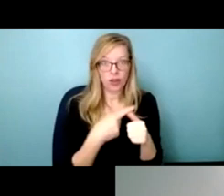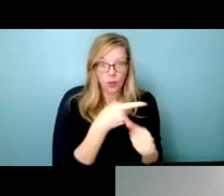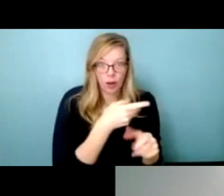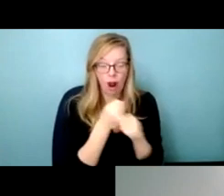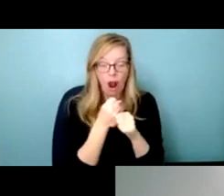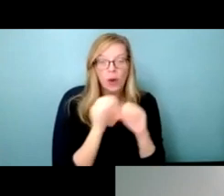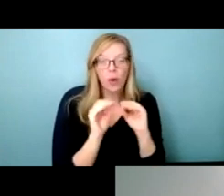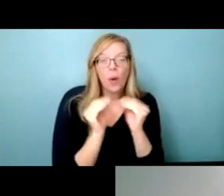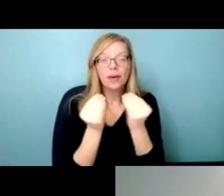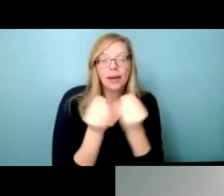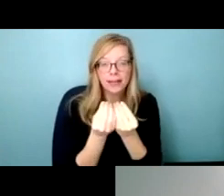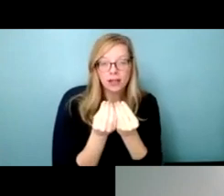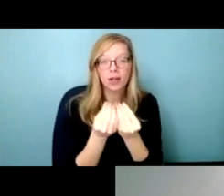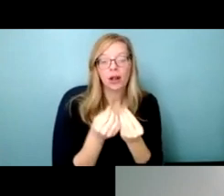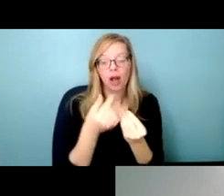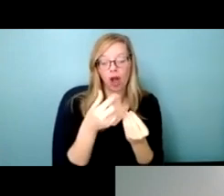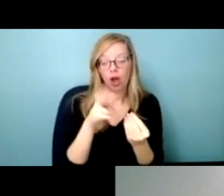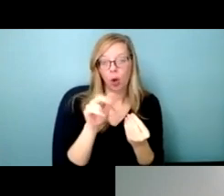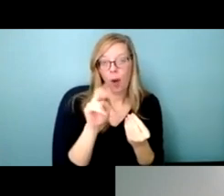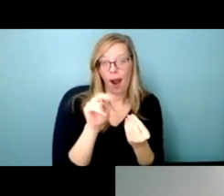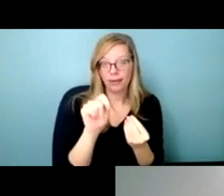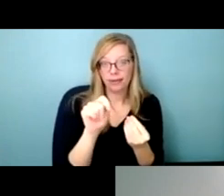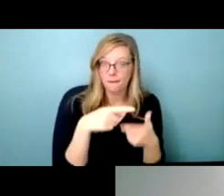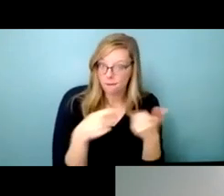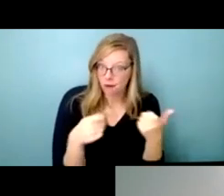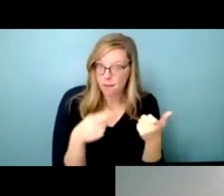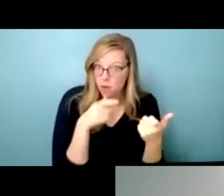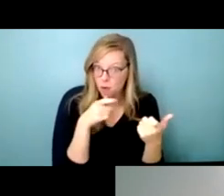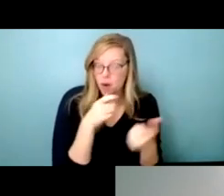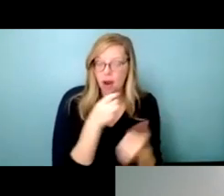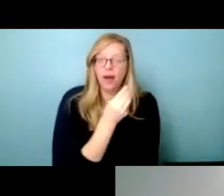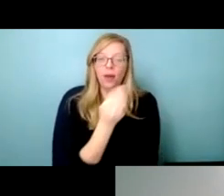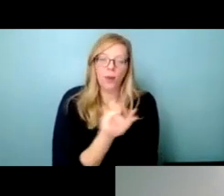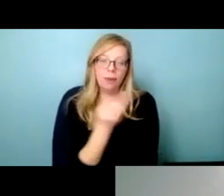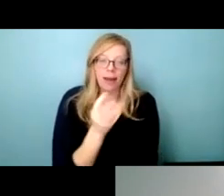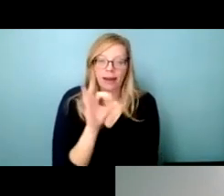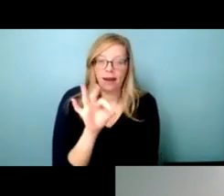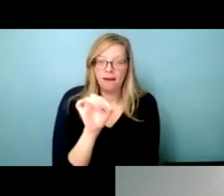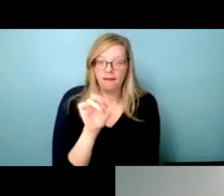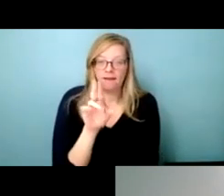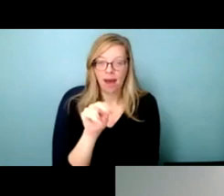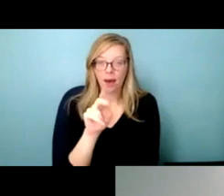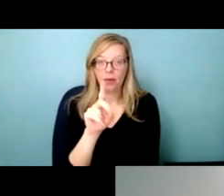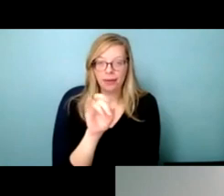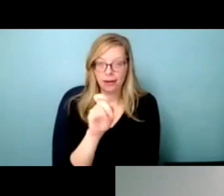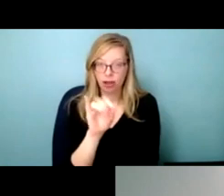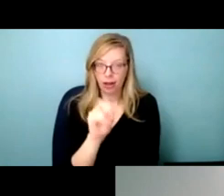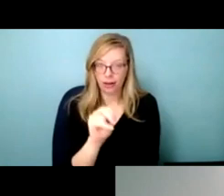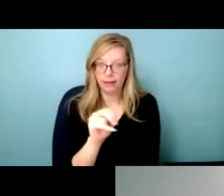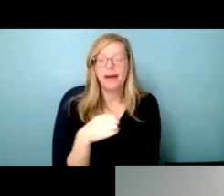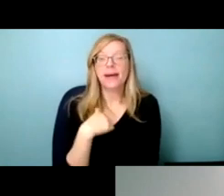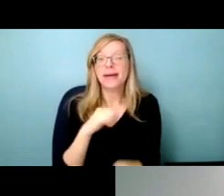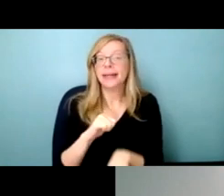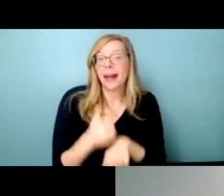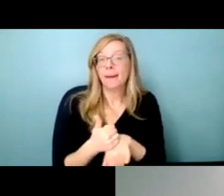Winnipeg Foundation and put together like a strategic plan, a 3-year strategic plan. And